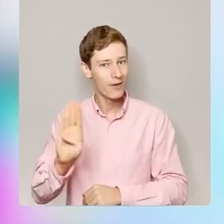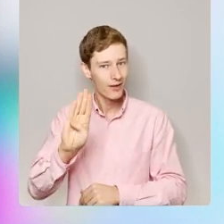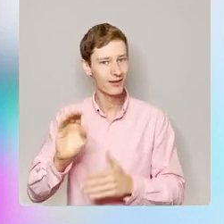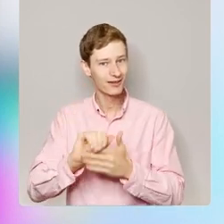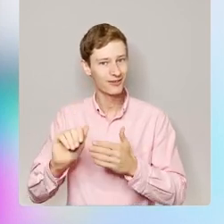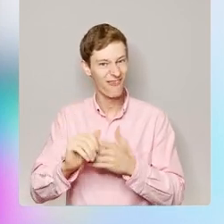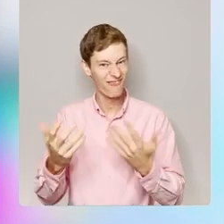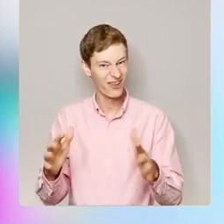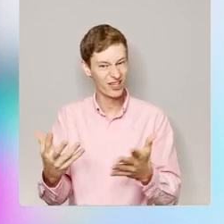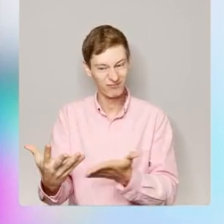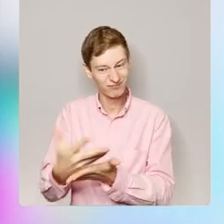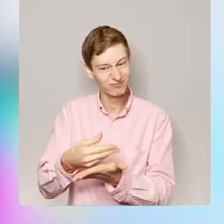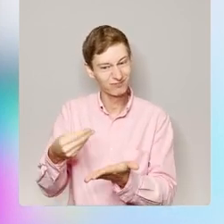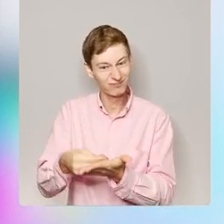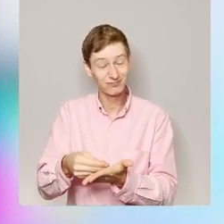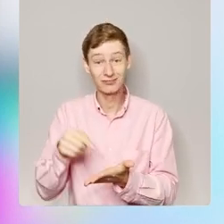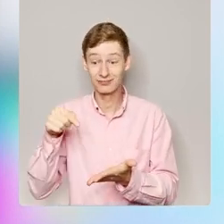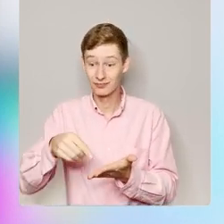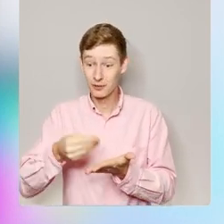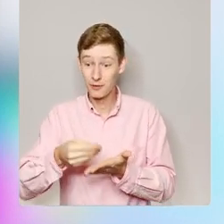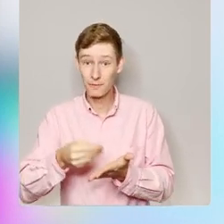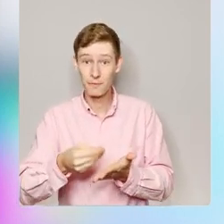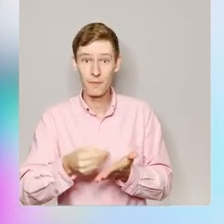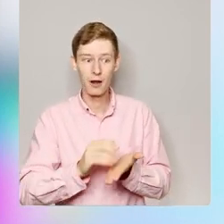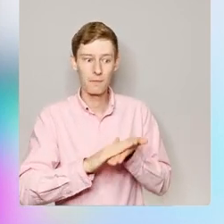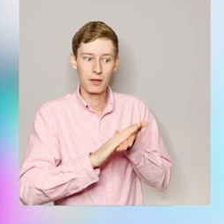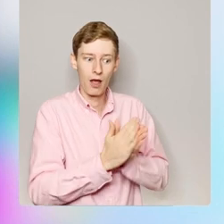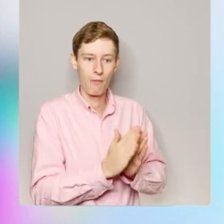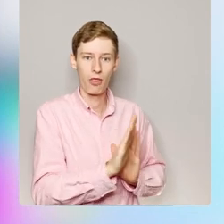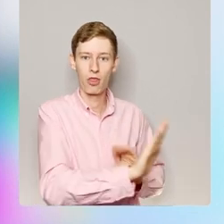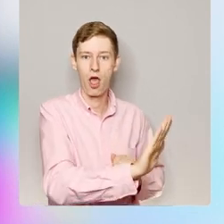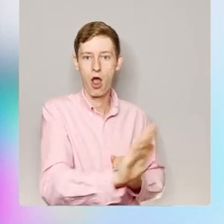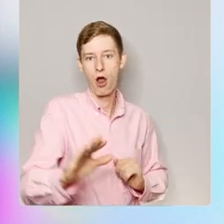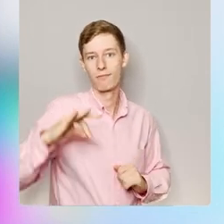they translate directly to developer profit.